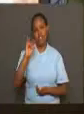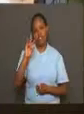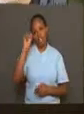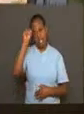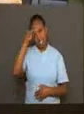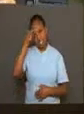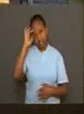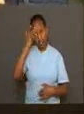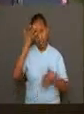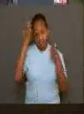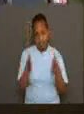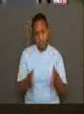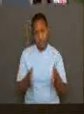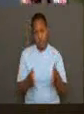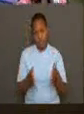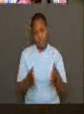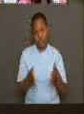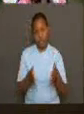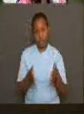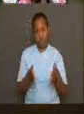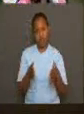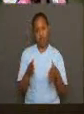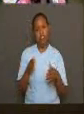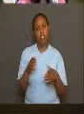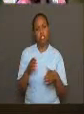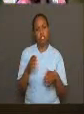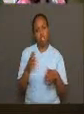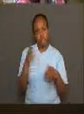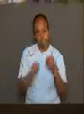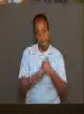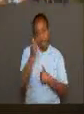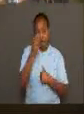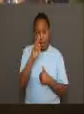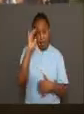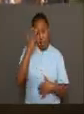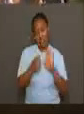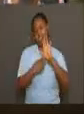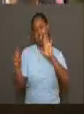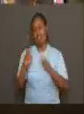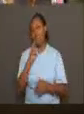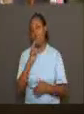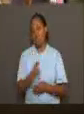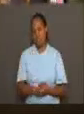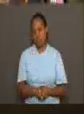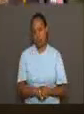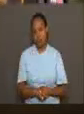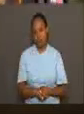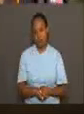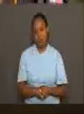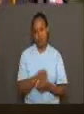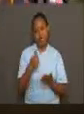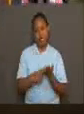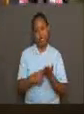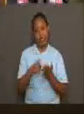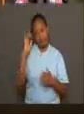HIV/AIDS patients are at high risk of infection. They are more likely to contract